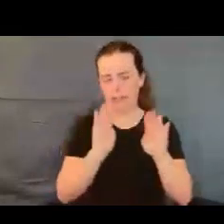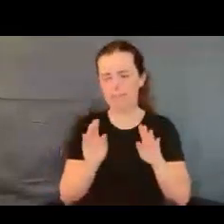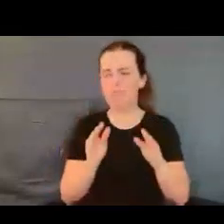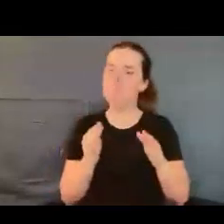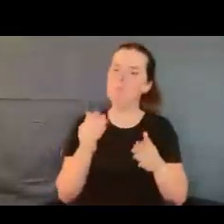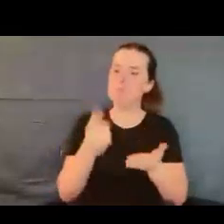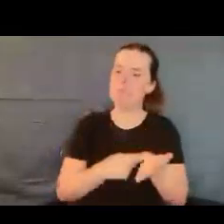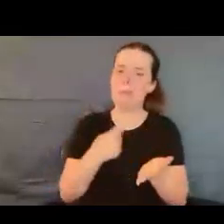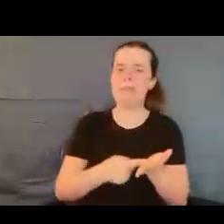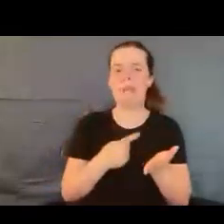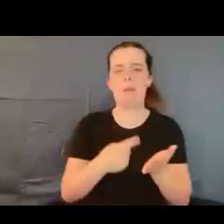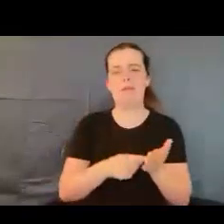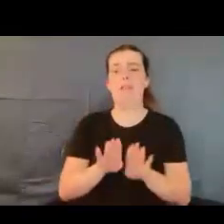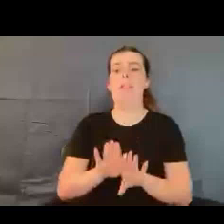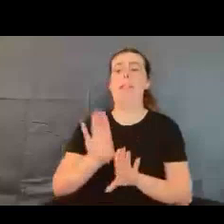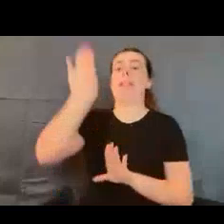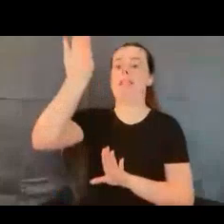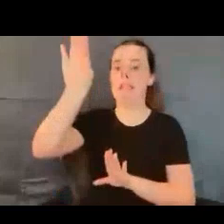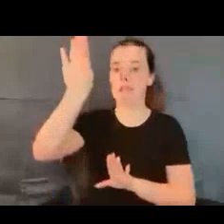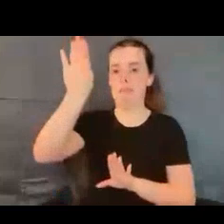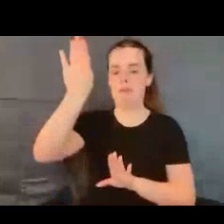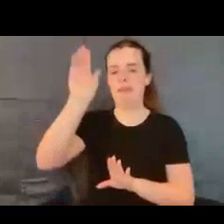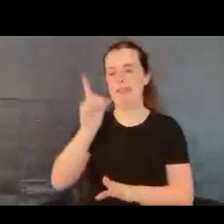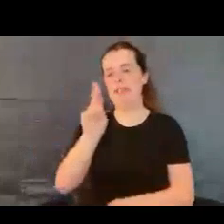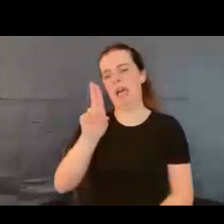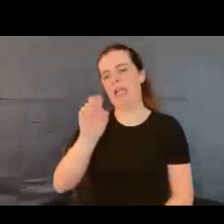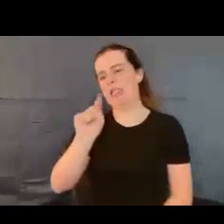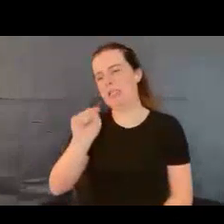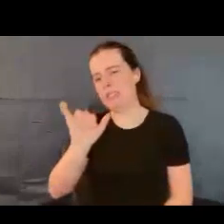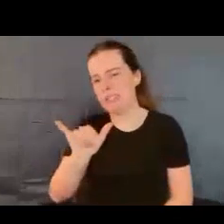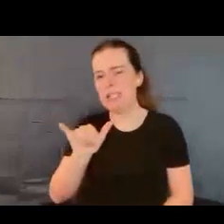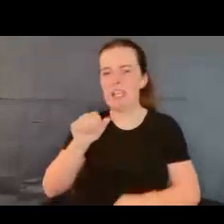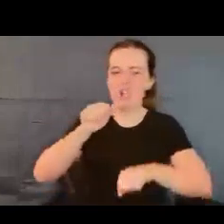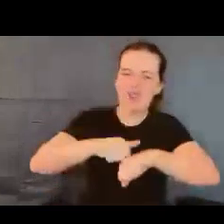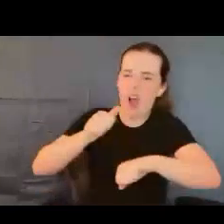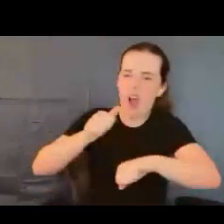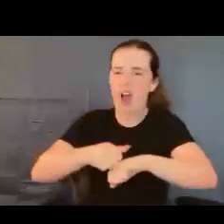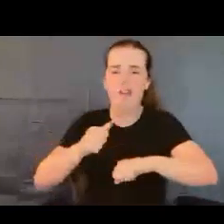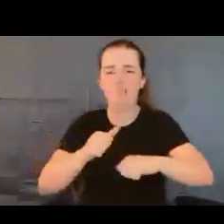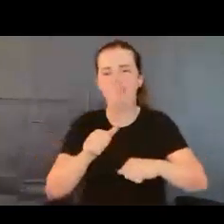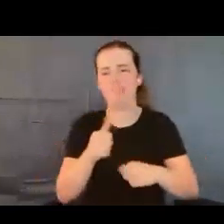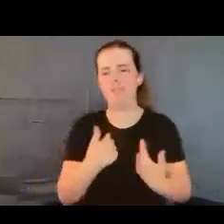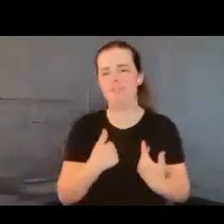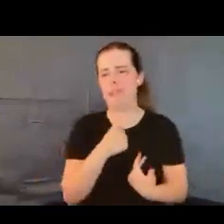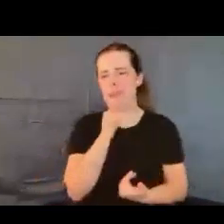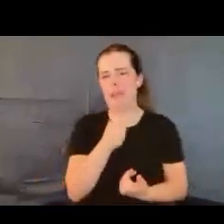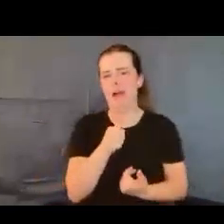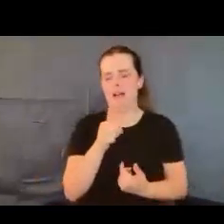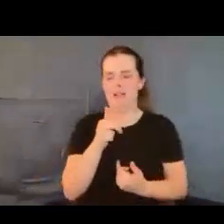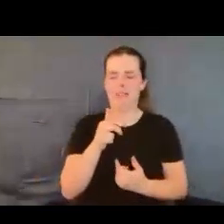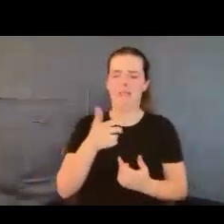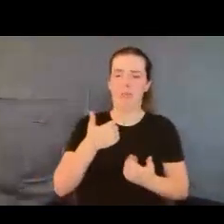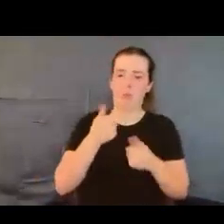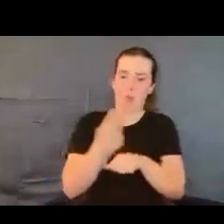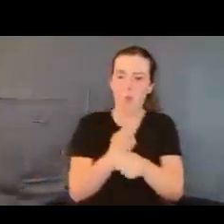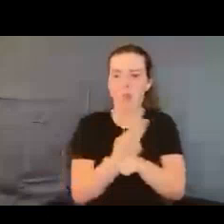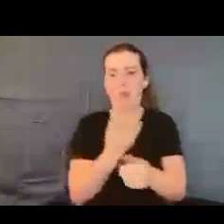like dusty, rocky trail, but not like I'm climbing on my hands and knees and I have to like be on a ridge or something like